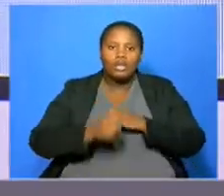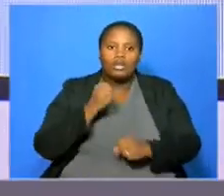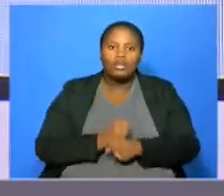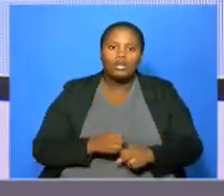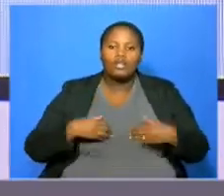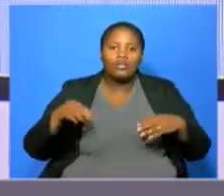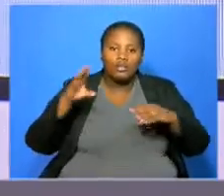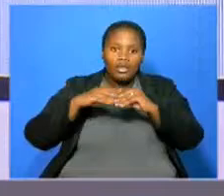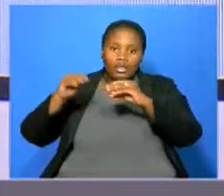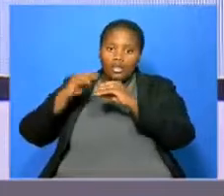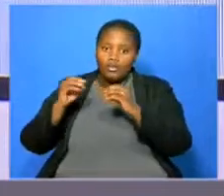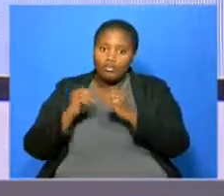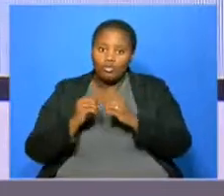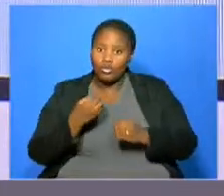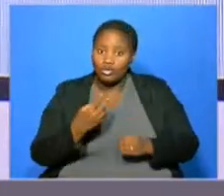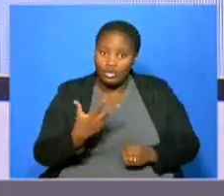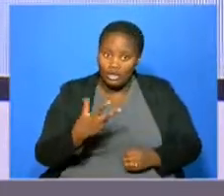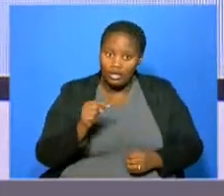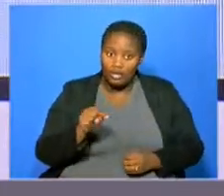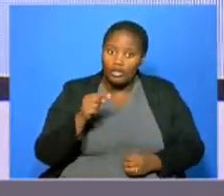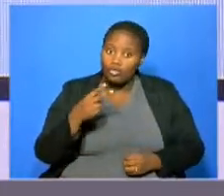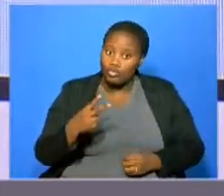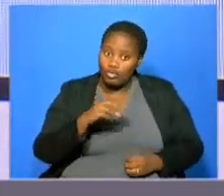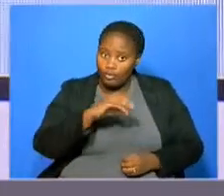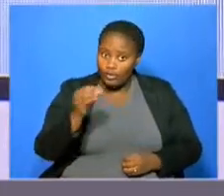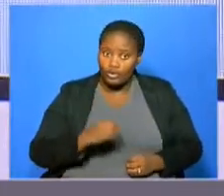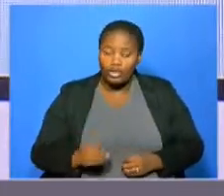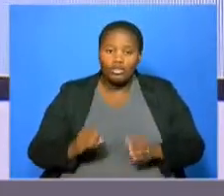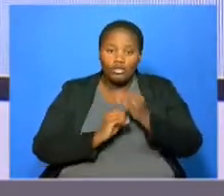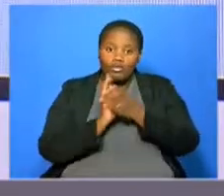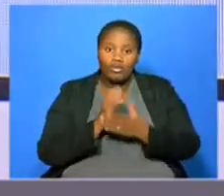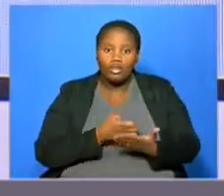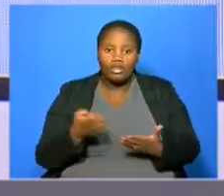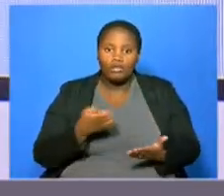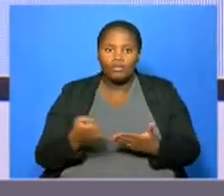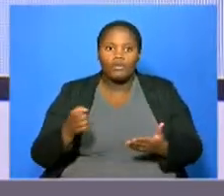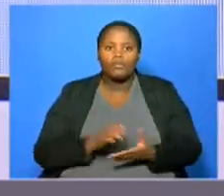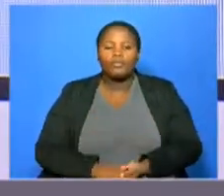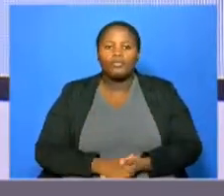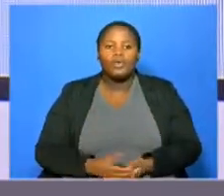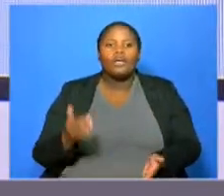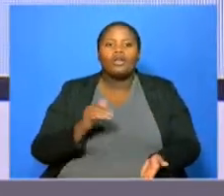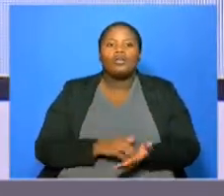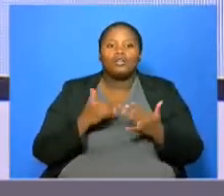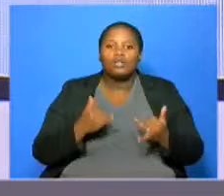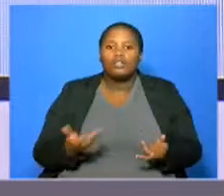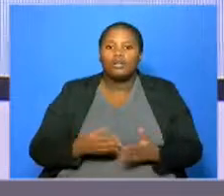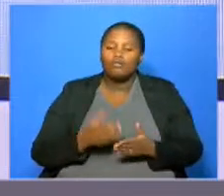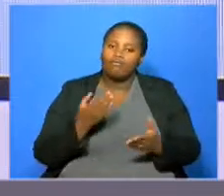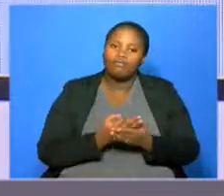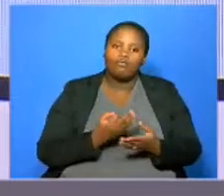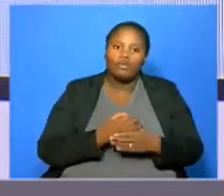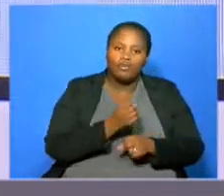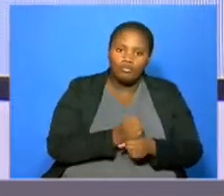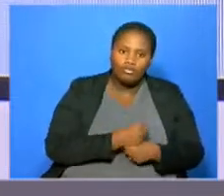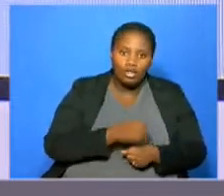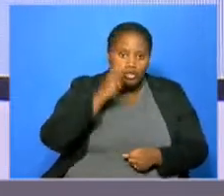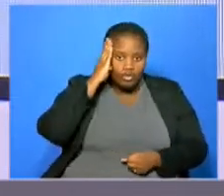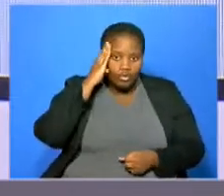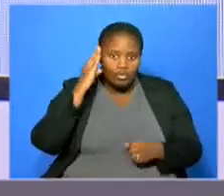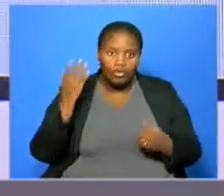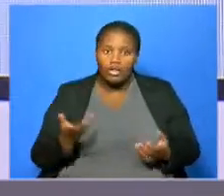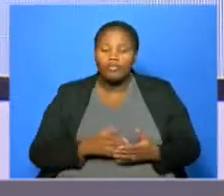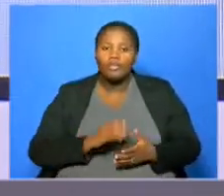contributed 3.2% to economic growth. We have created a fund known